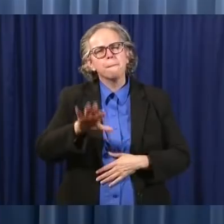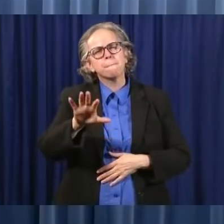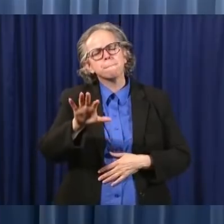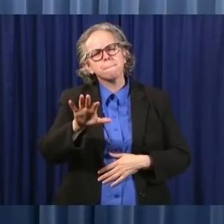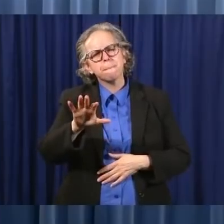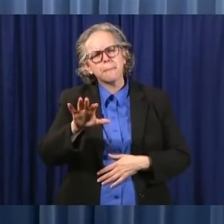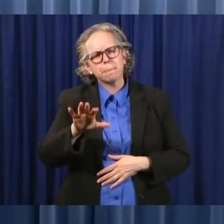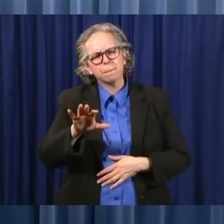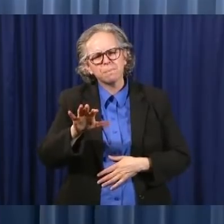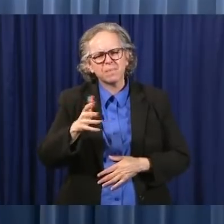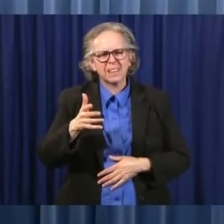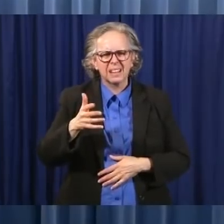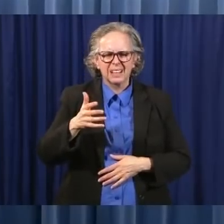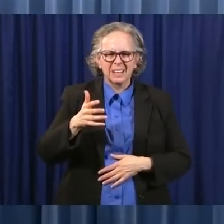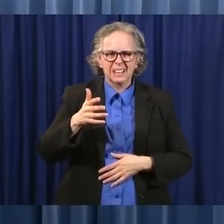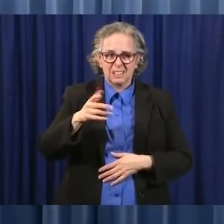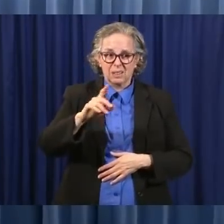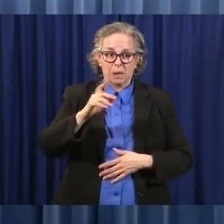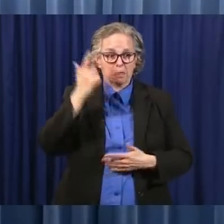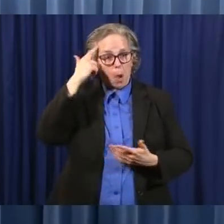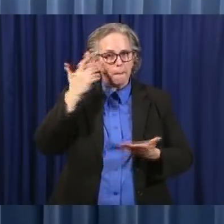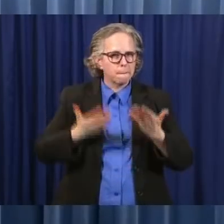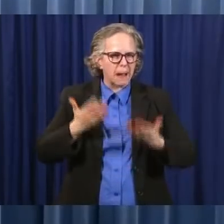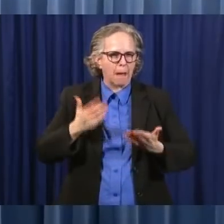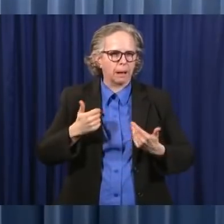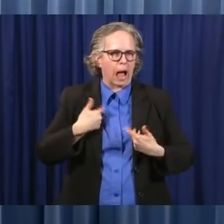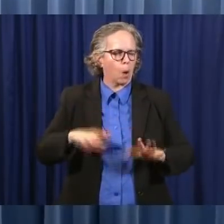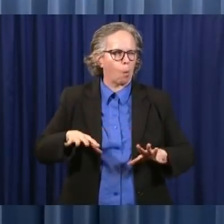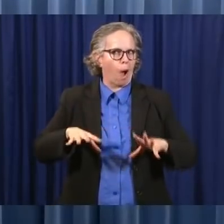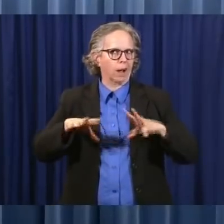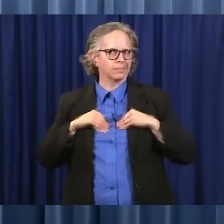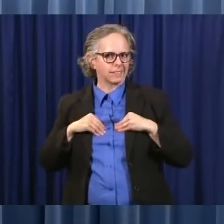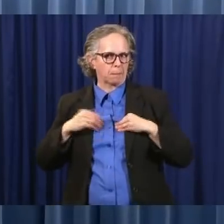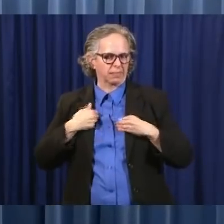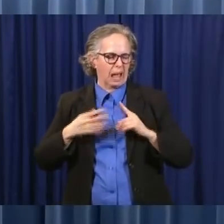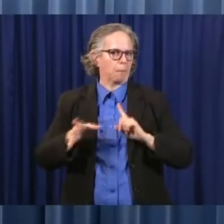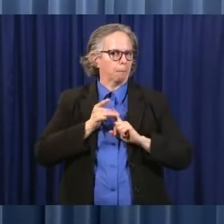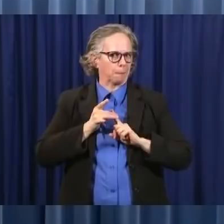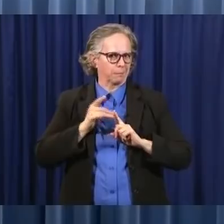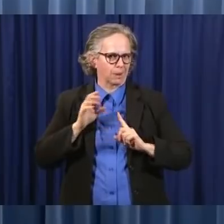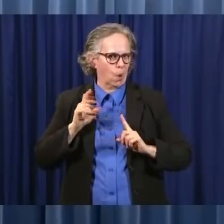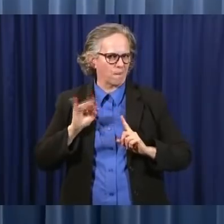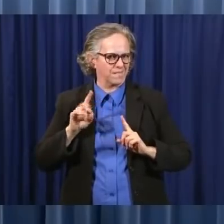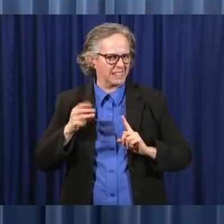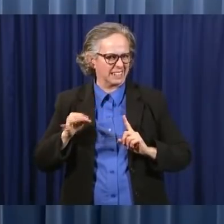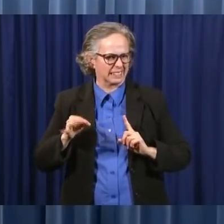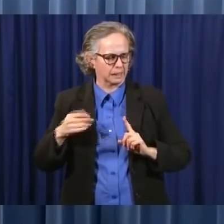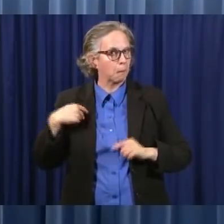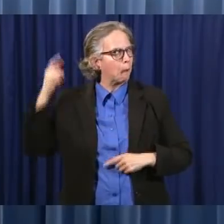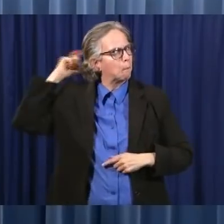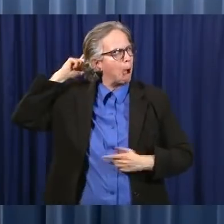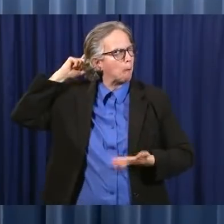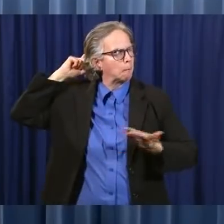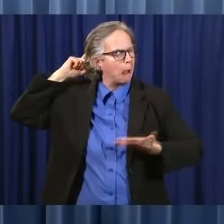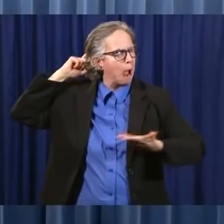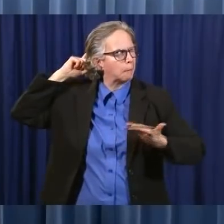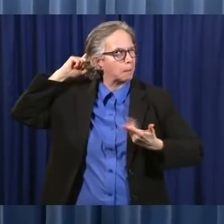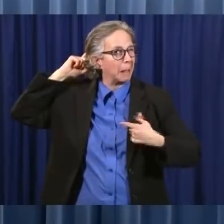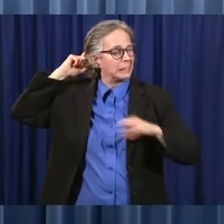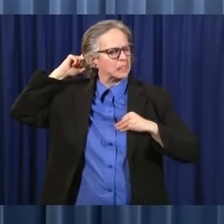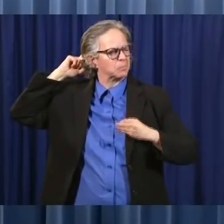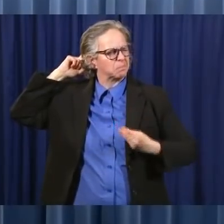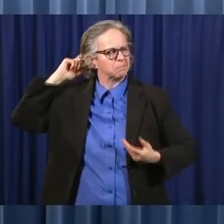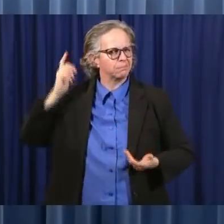didn't want to accept the fact that that's what I thought I had. But in the back of my mind, yes, I probably thought I had